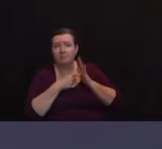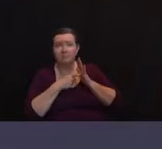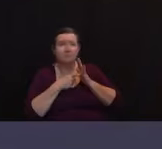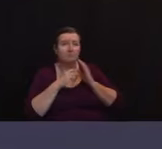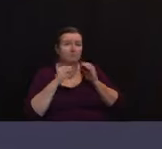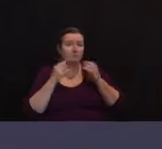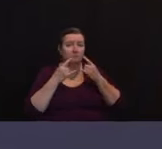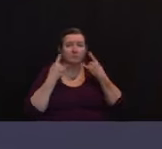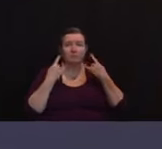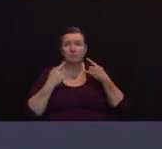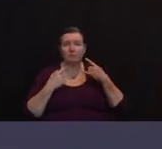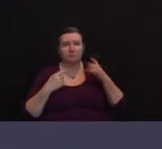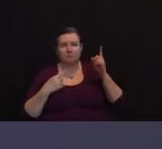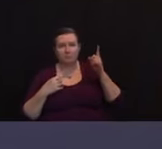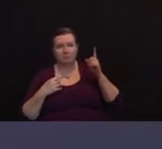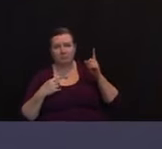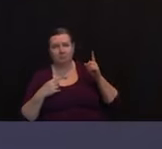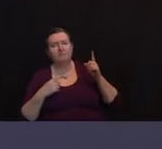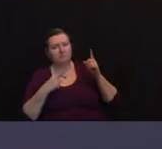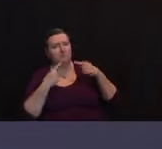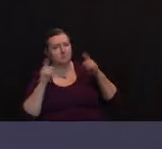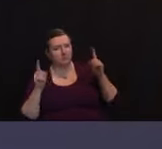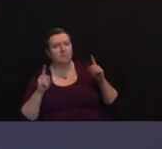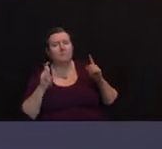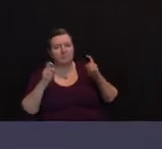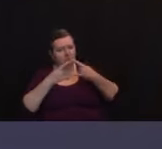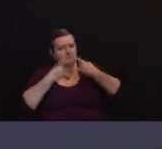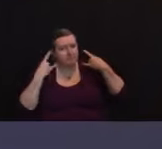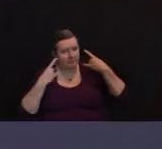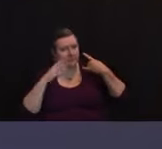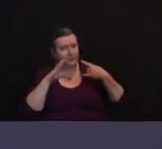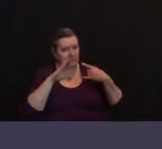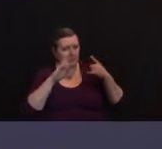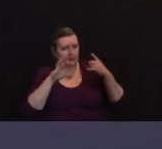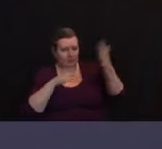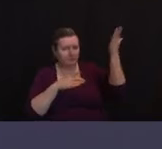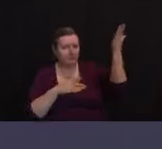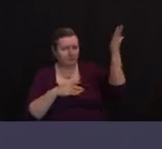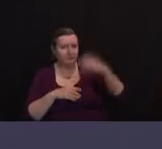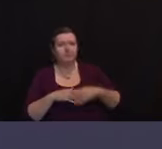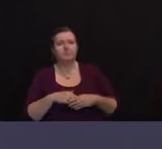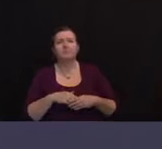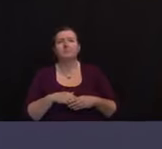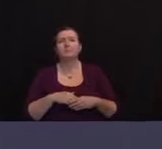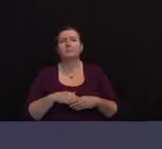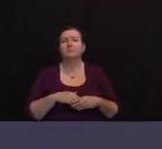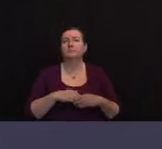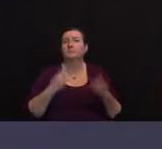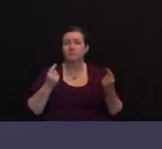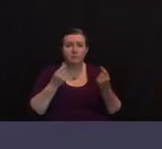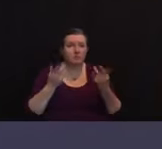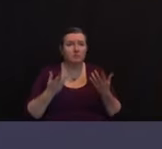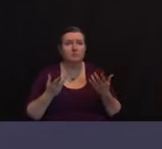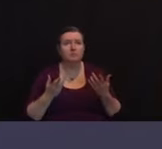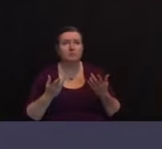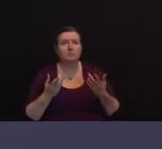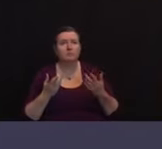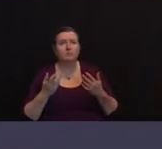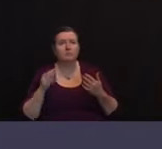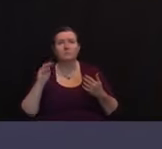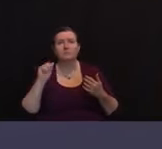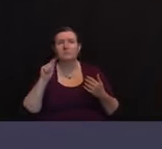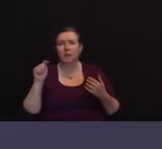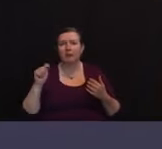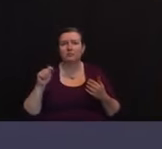that. I think what we will do is, I think sooner than later, in some form, Matt, come back with a comprehensive answer